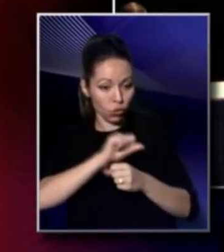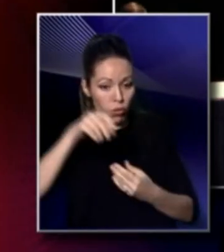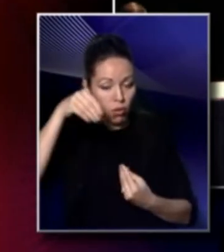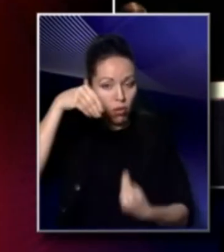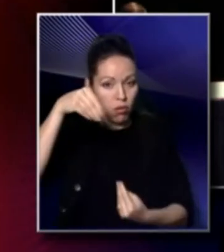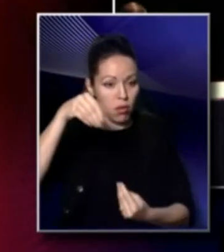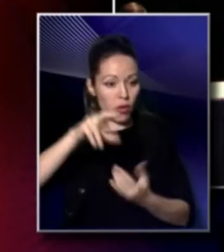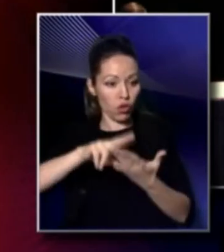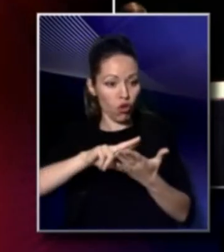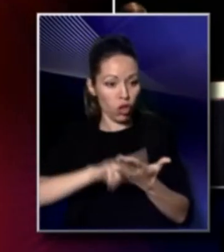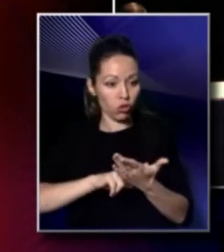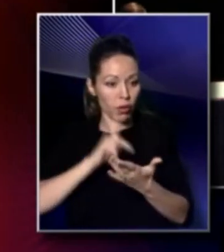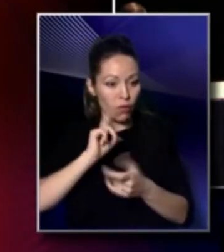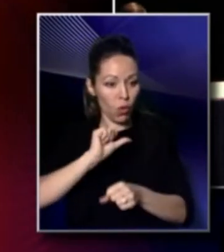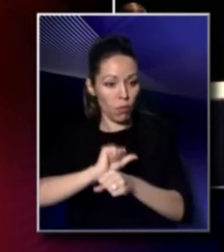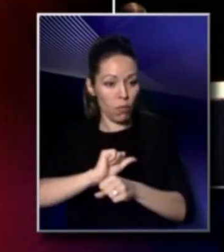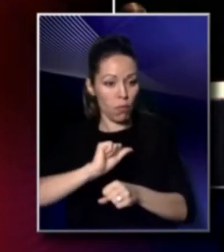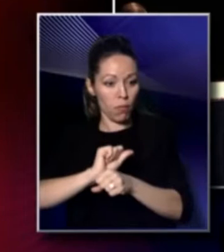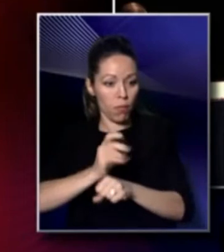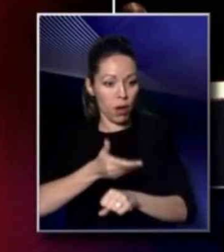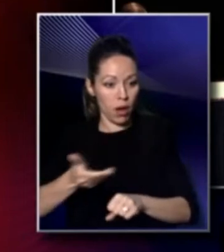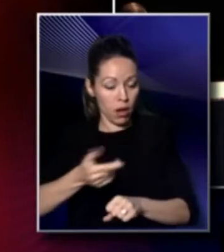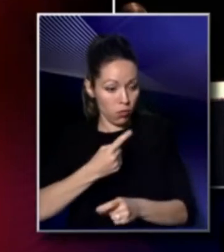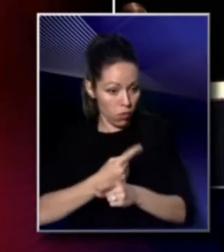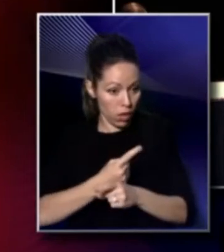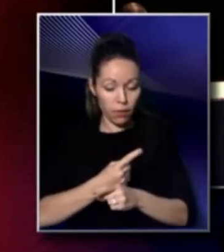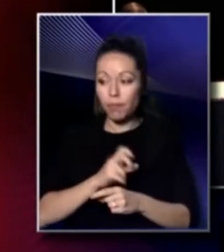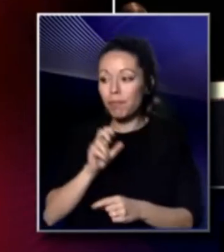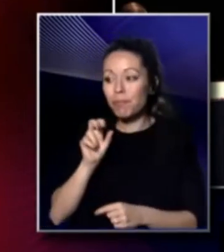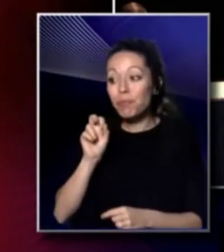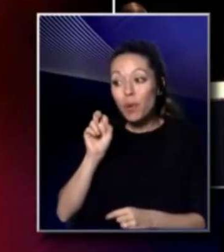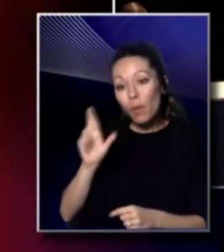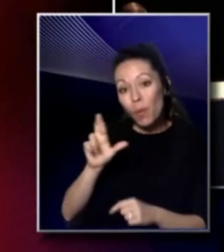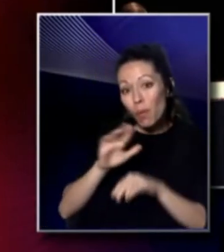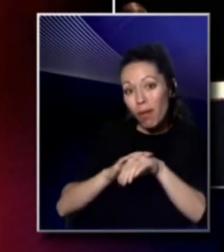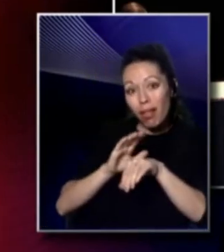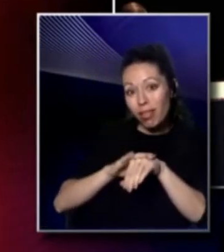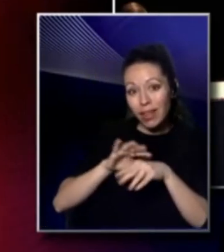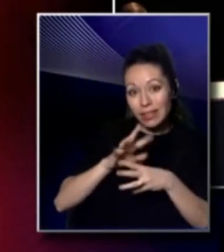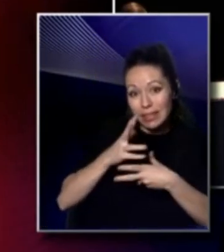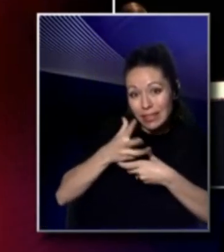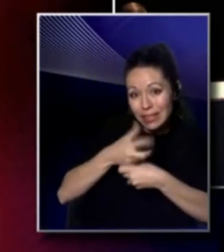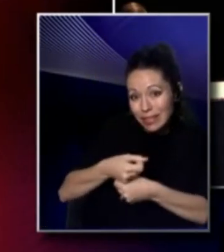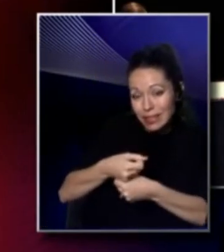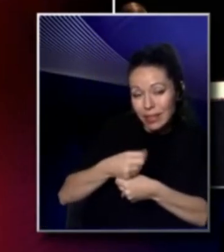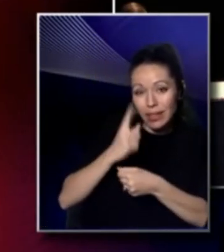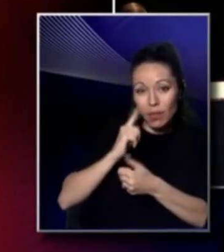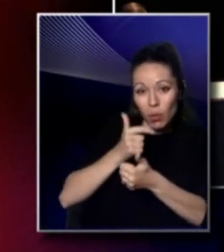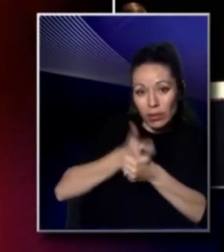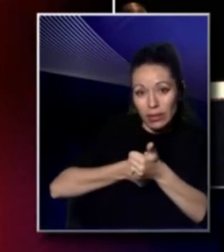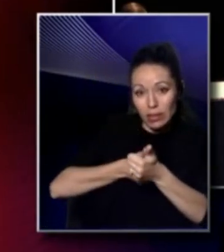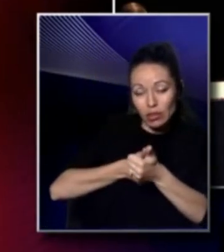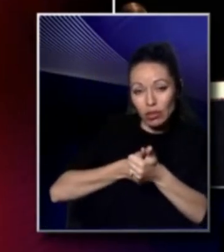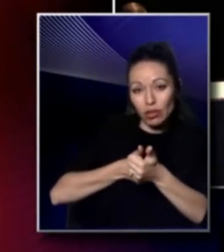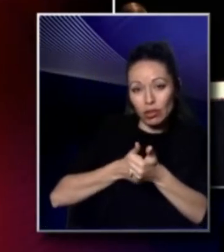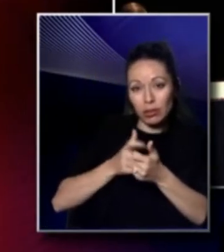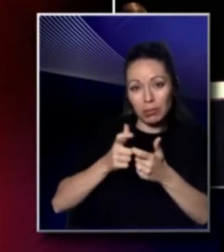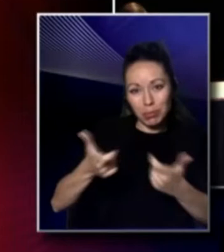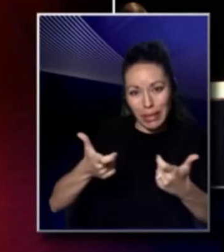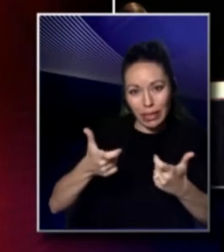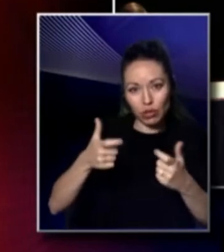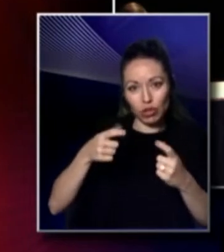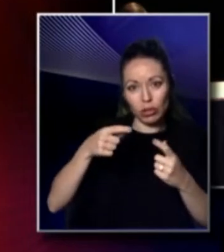contract, employment contract. Is that correct? Or at least an overview in each case of the major terms